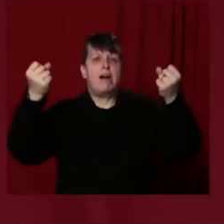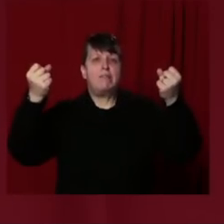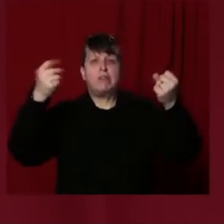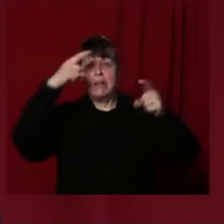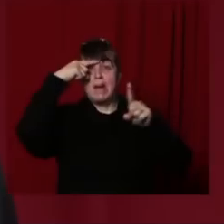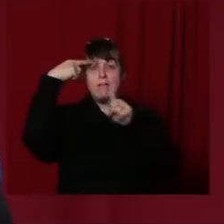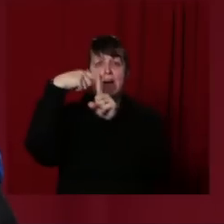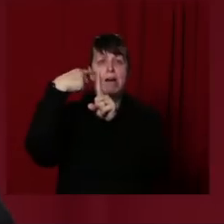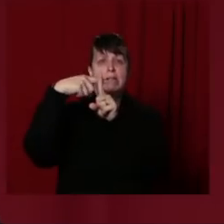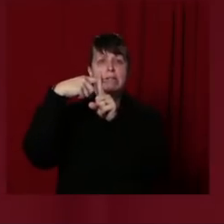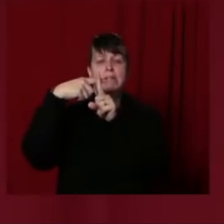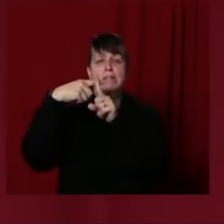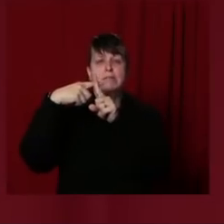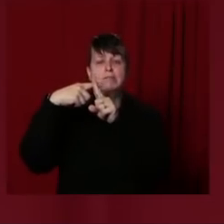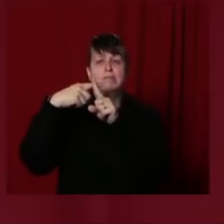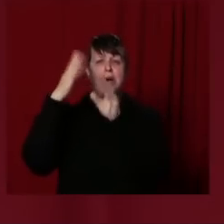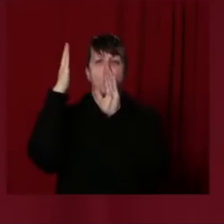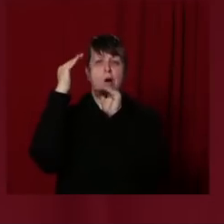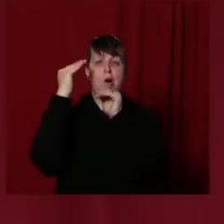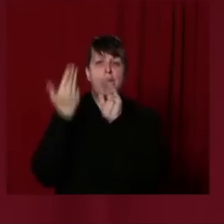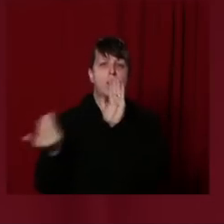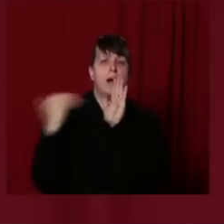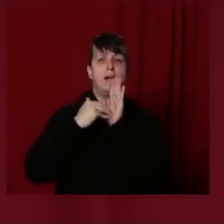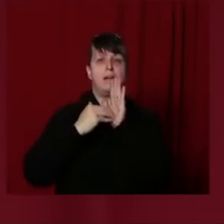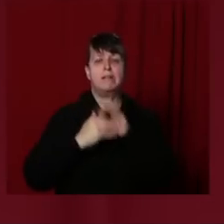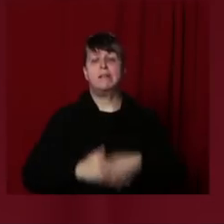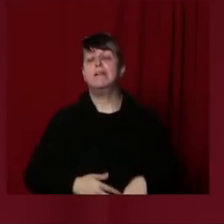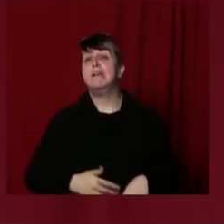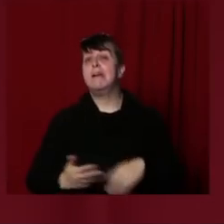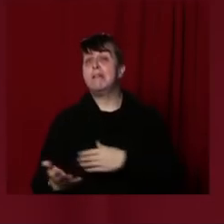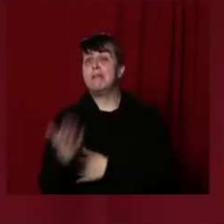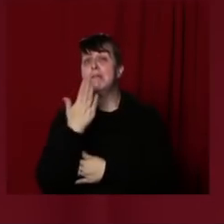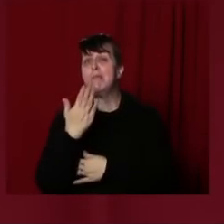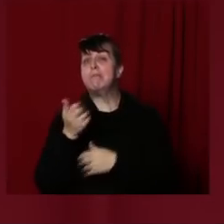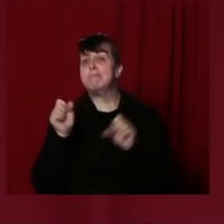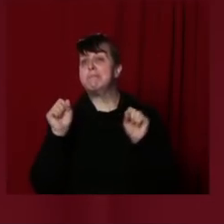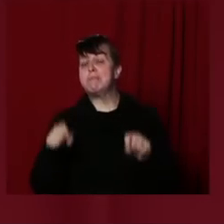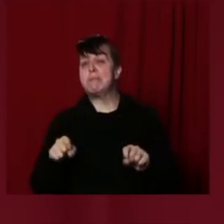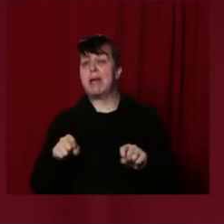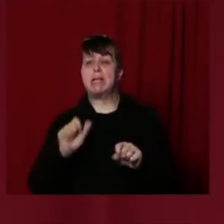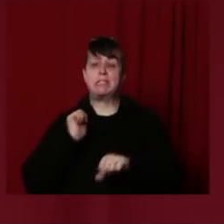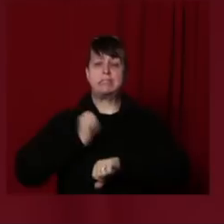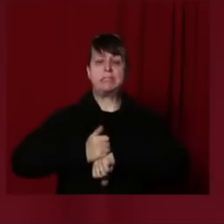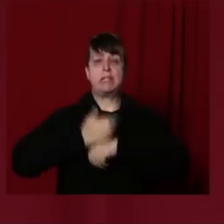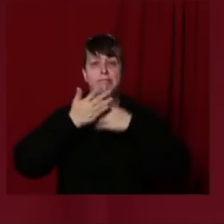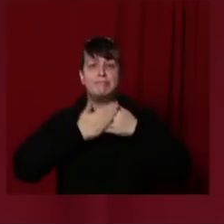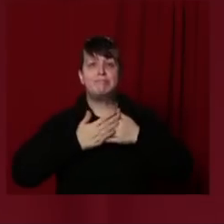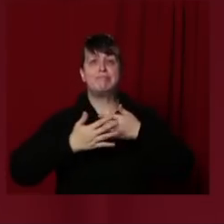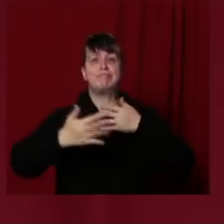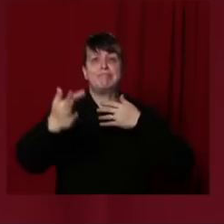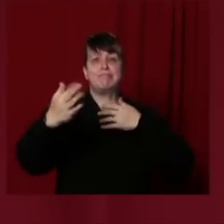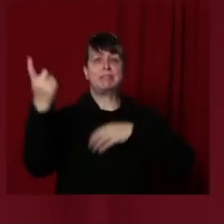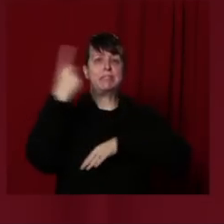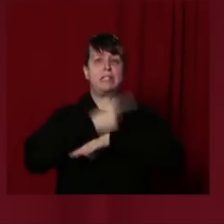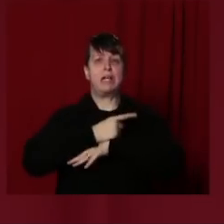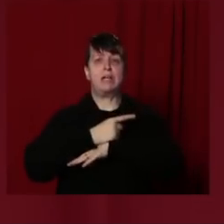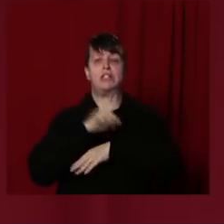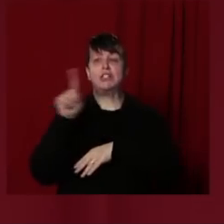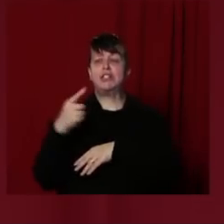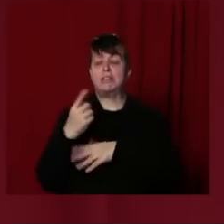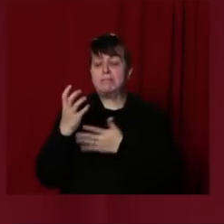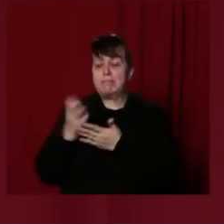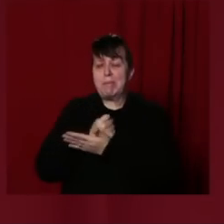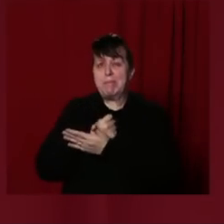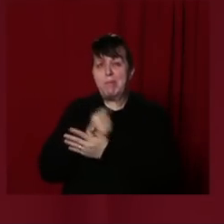optimism, a renewing of hope. The morning allows us to set the course for the entire day. Just take a